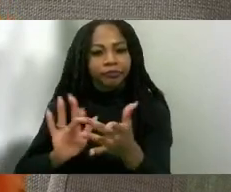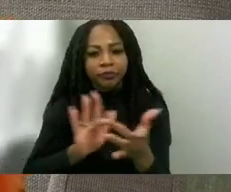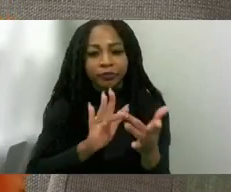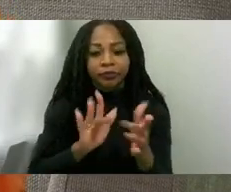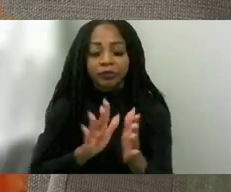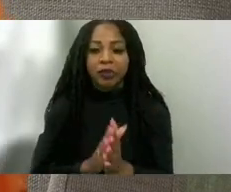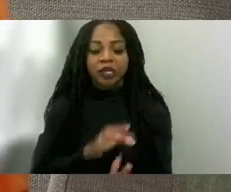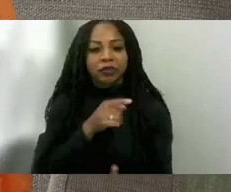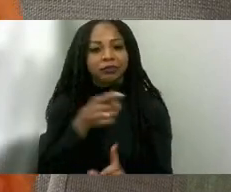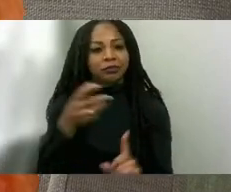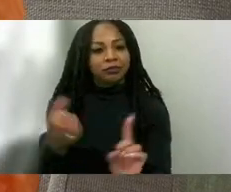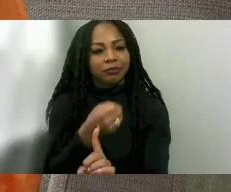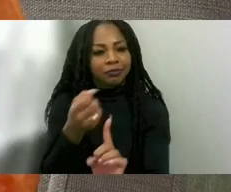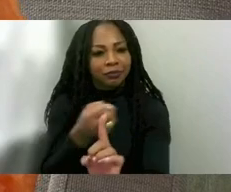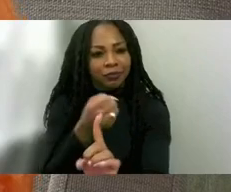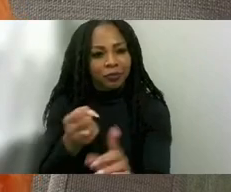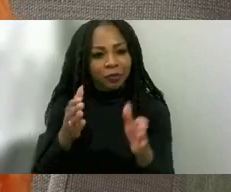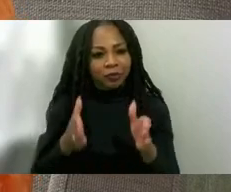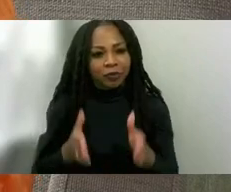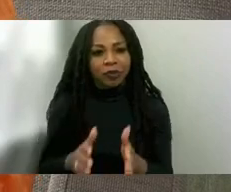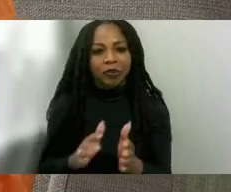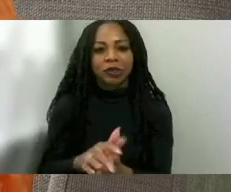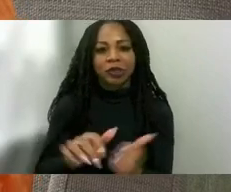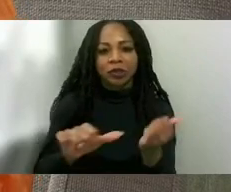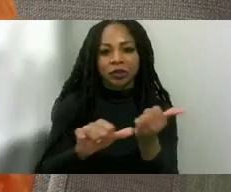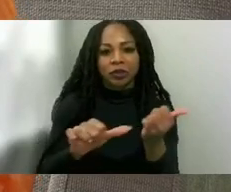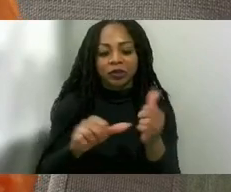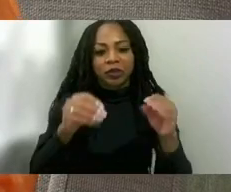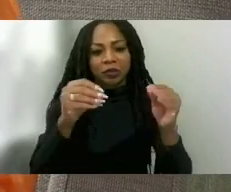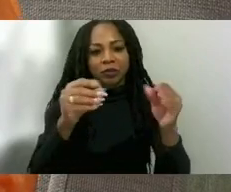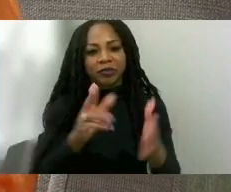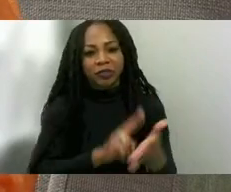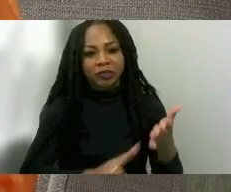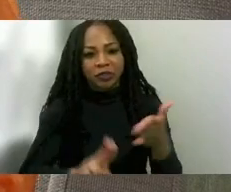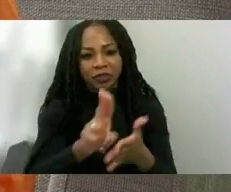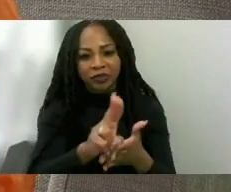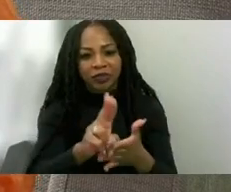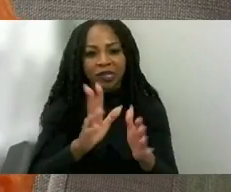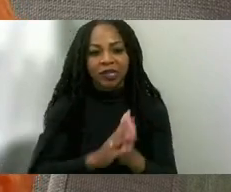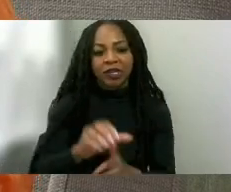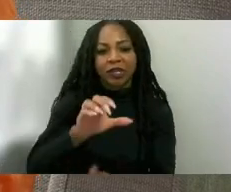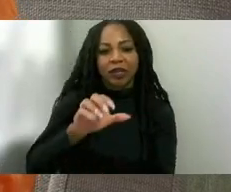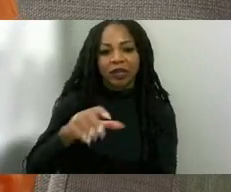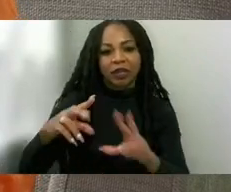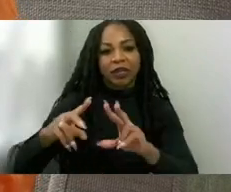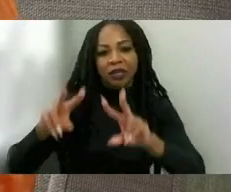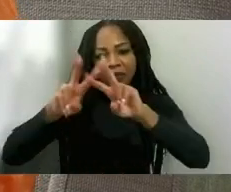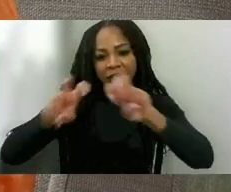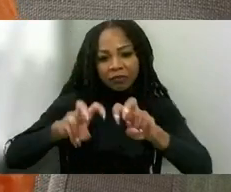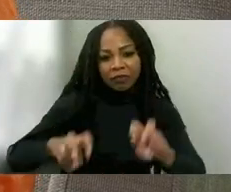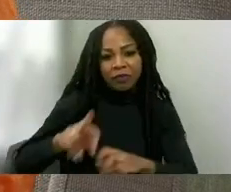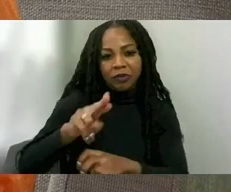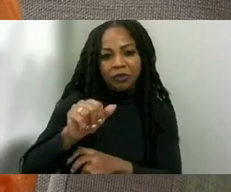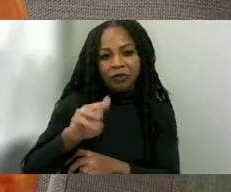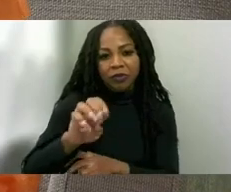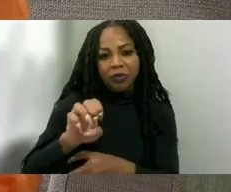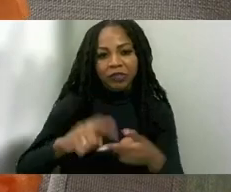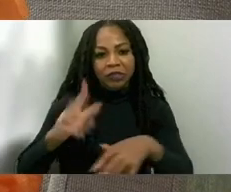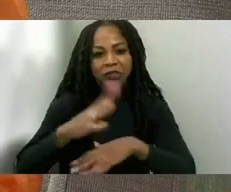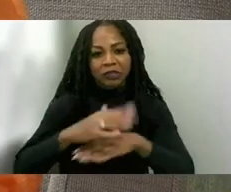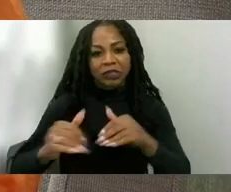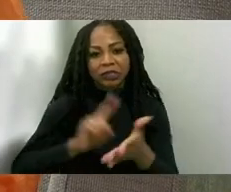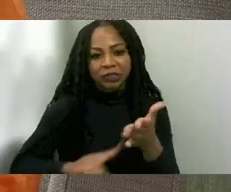accomplished person, an associate professor in critical race and Indigenous studies, as well as a Canada research chair in